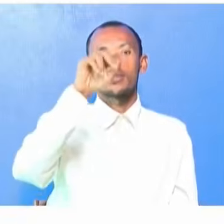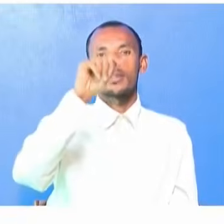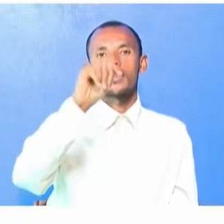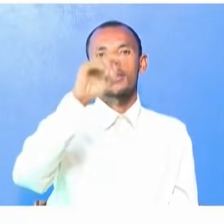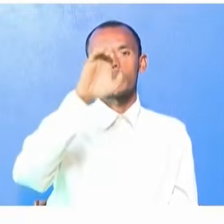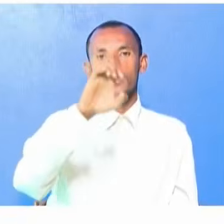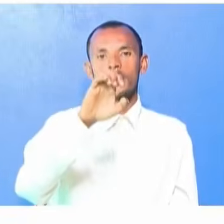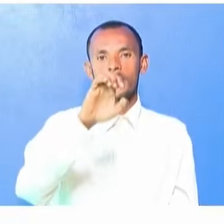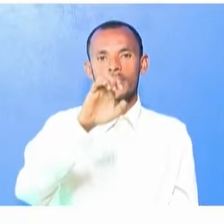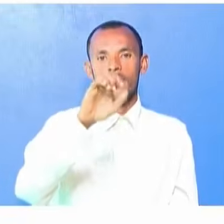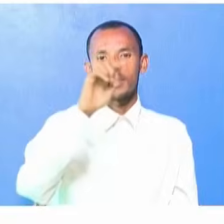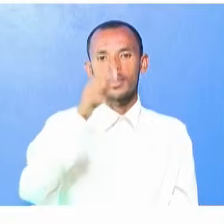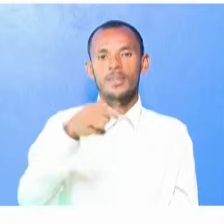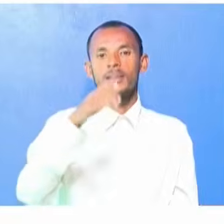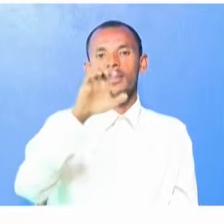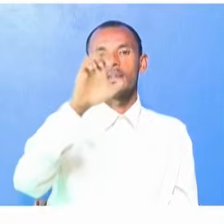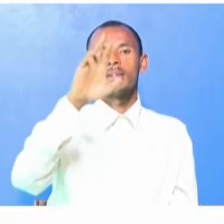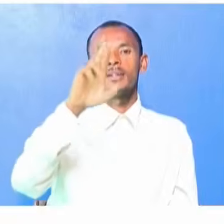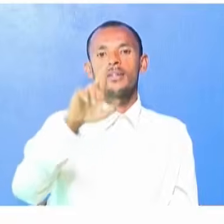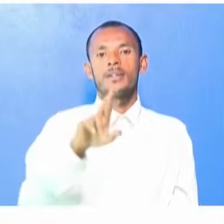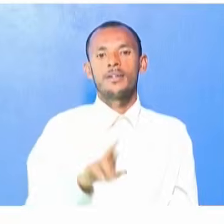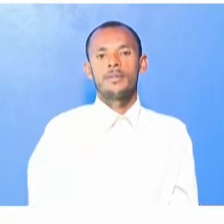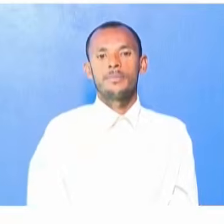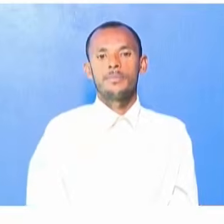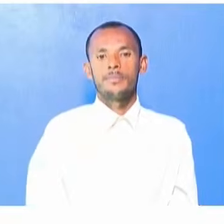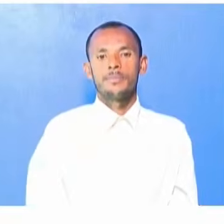Unit 2, integers.